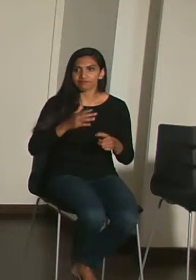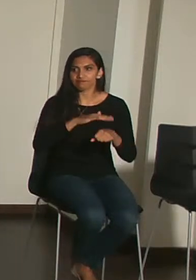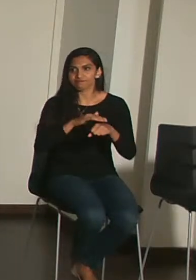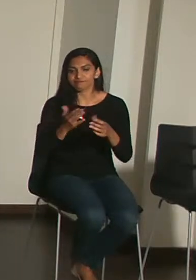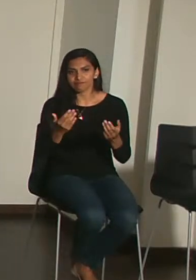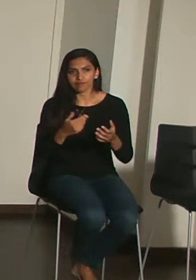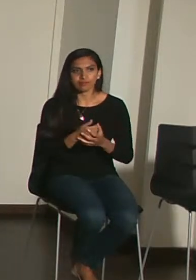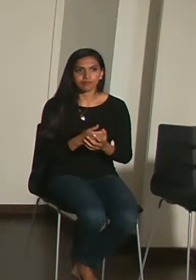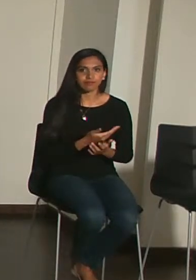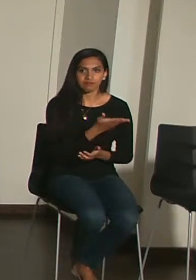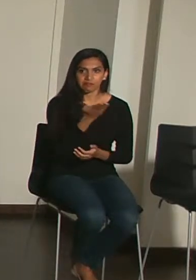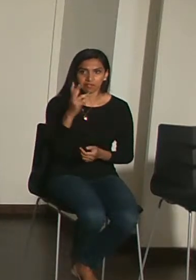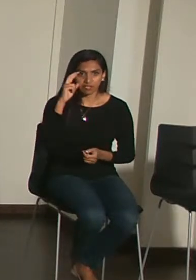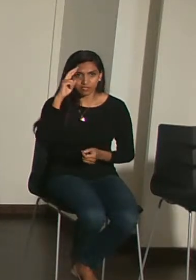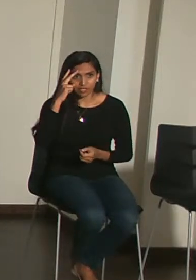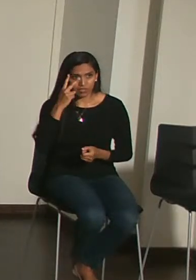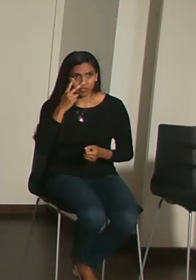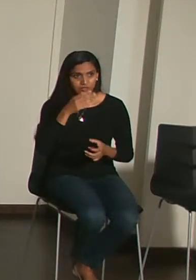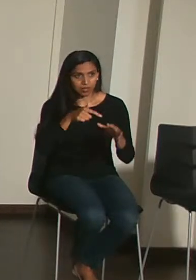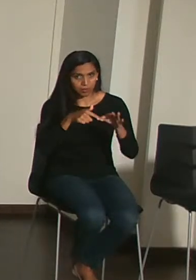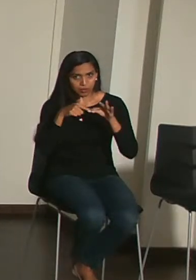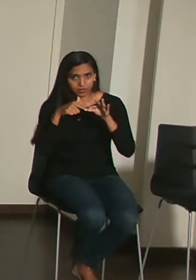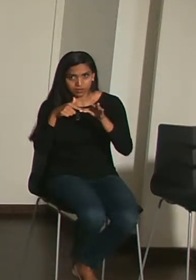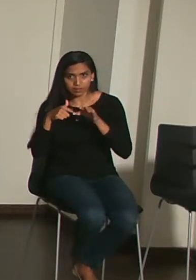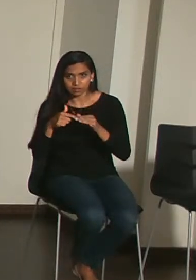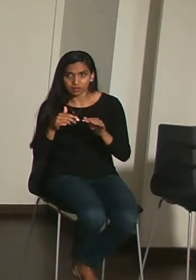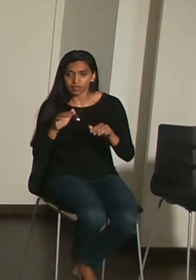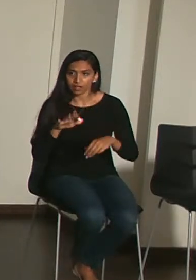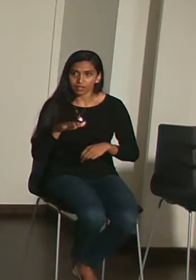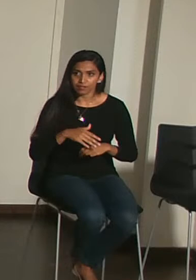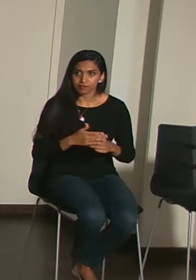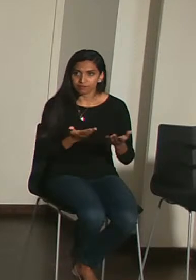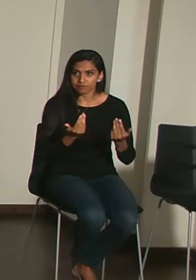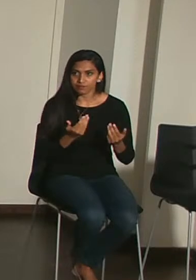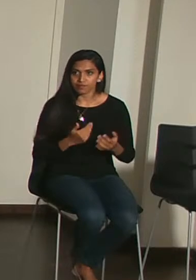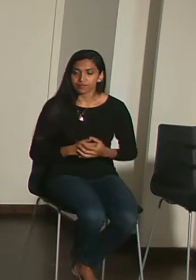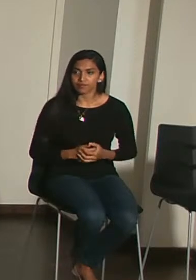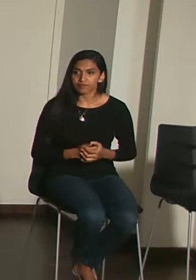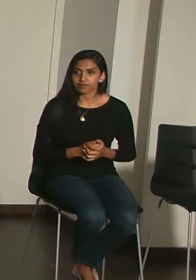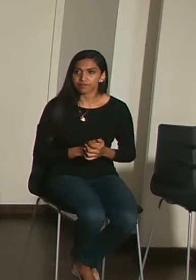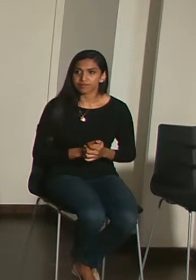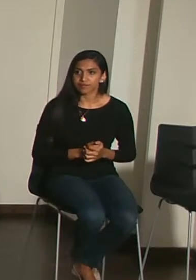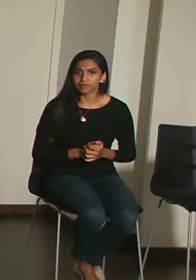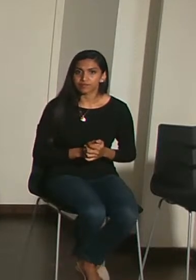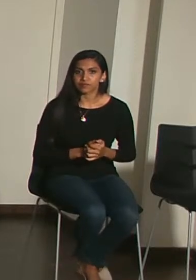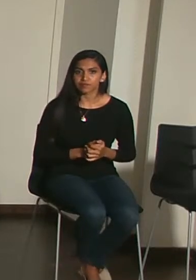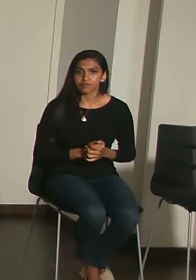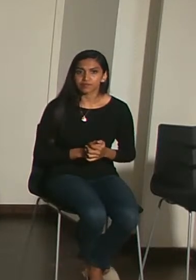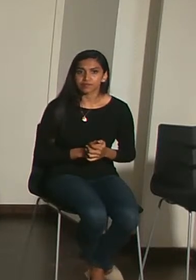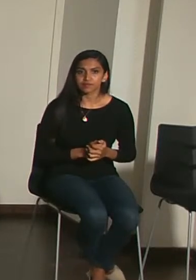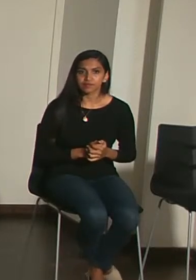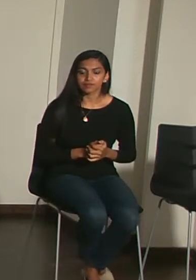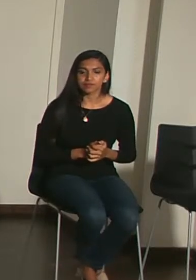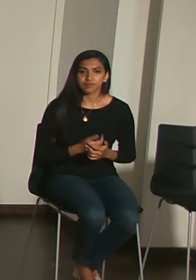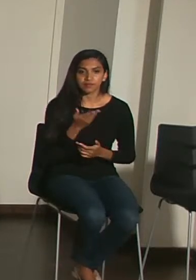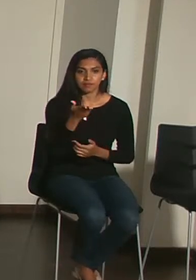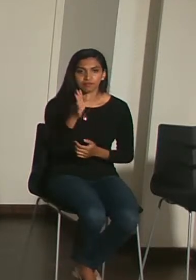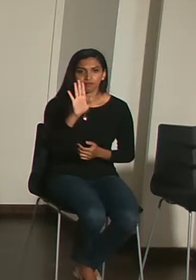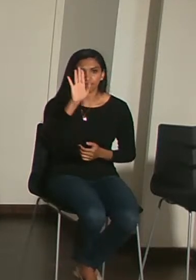Any thoughts that are floating through? I mean, we have some more ideas and experience, but then it'd be nice to, yeah, Rashmi.